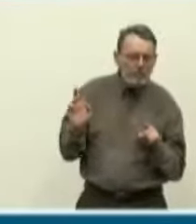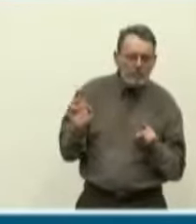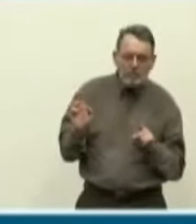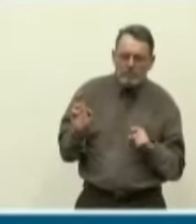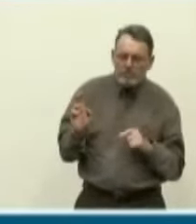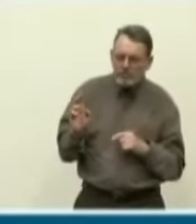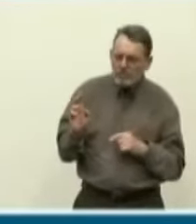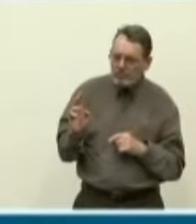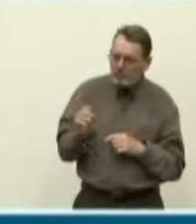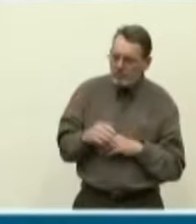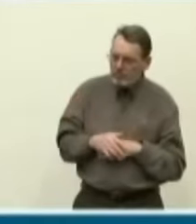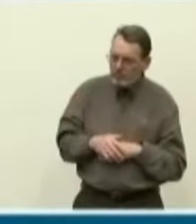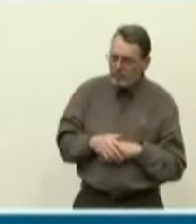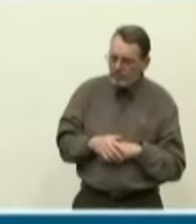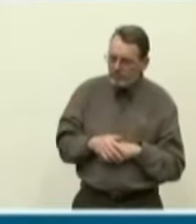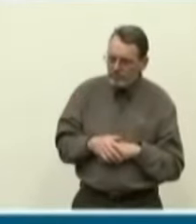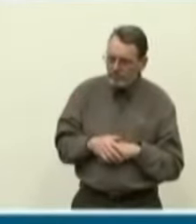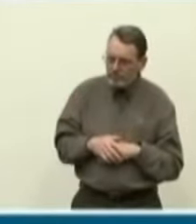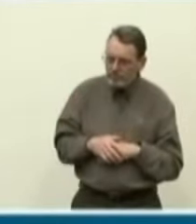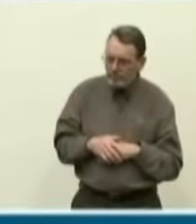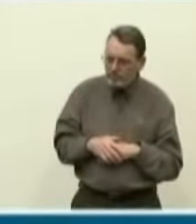Out of 46. Friday,